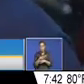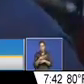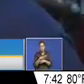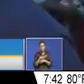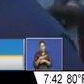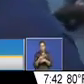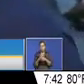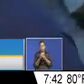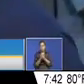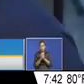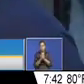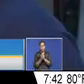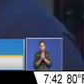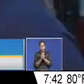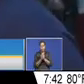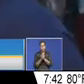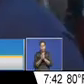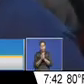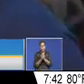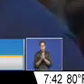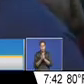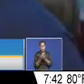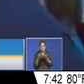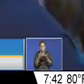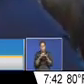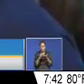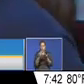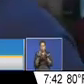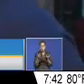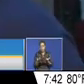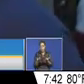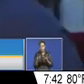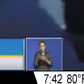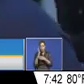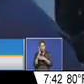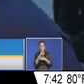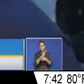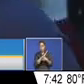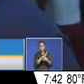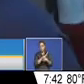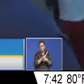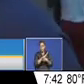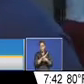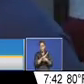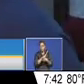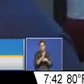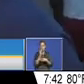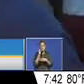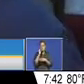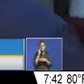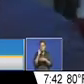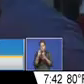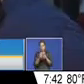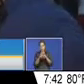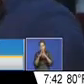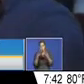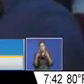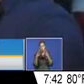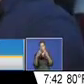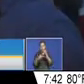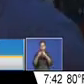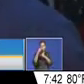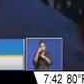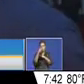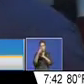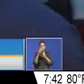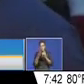Tepsiba Angel at middleweight. Brandy Ban, she's open class boxer, and we have